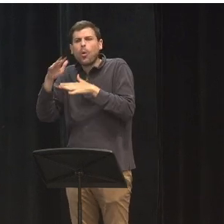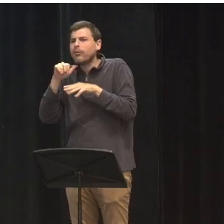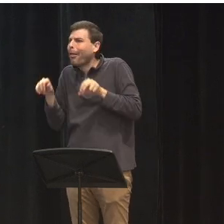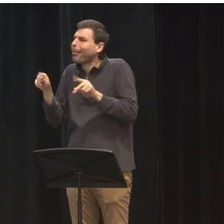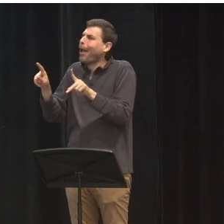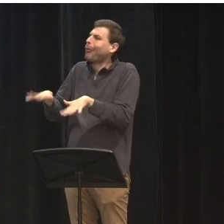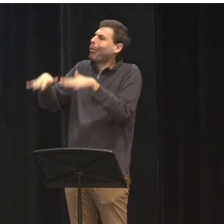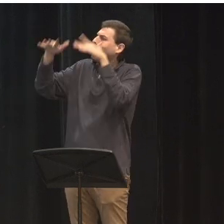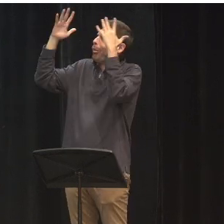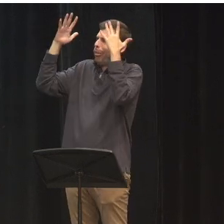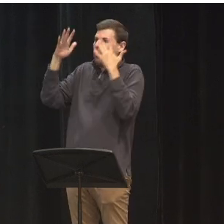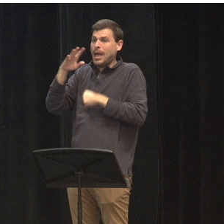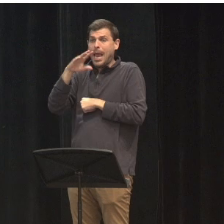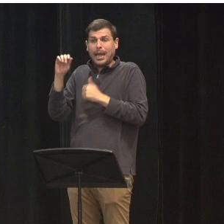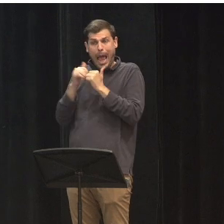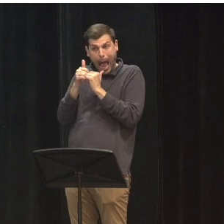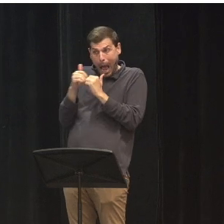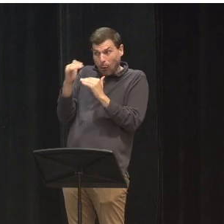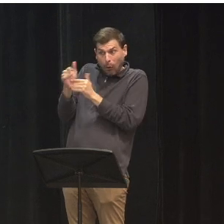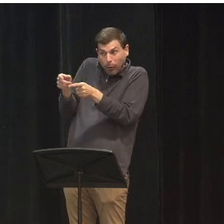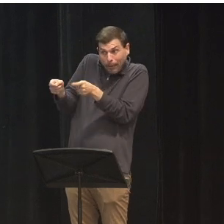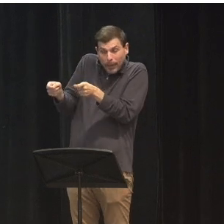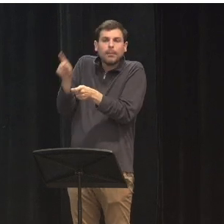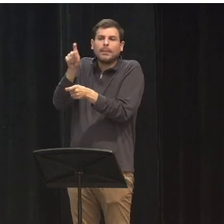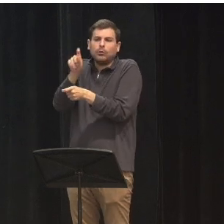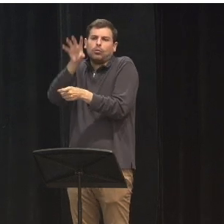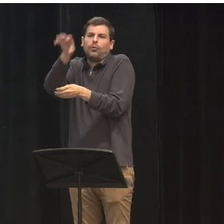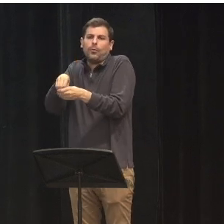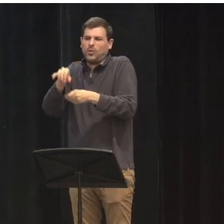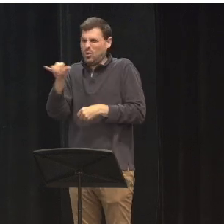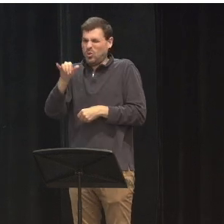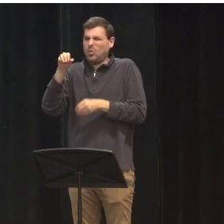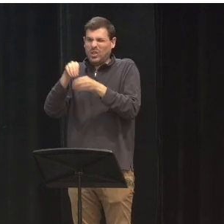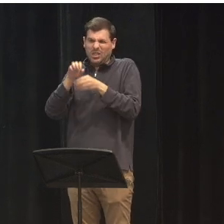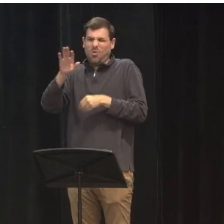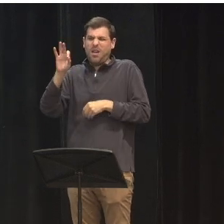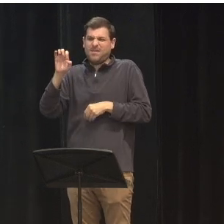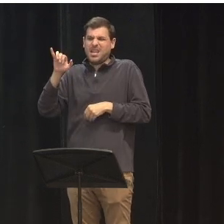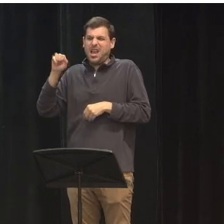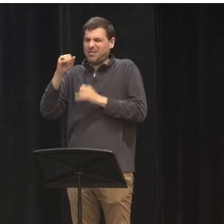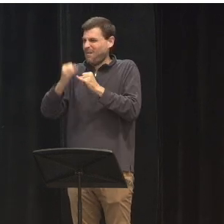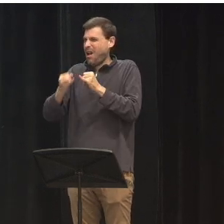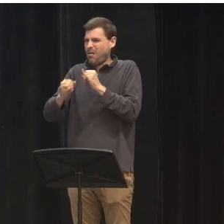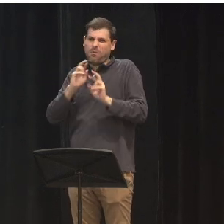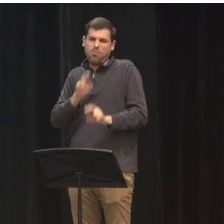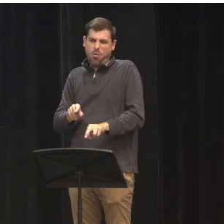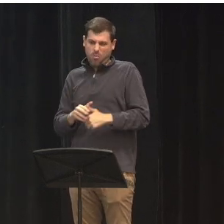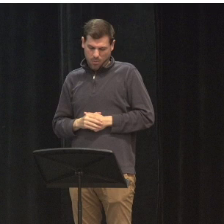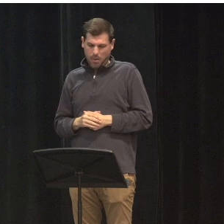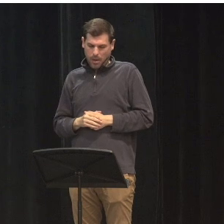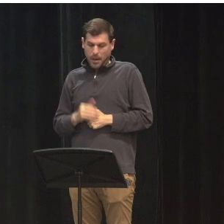described in detail in the final EIS. Also during construction, the residents